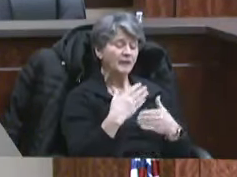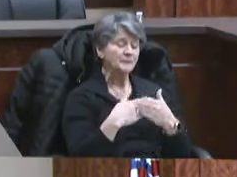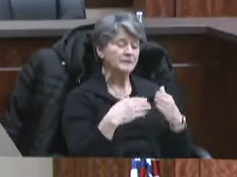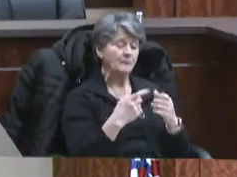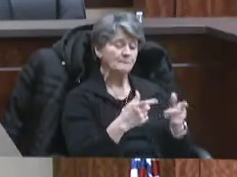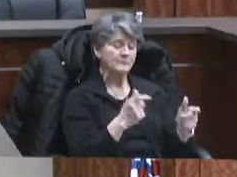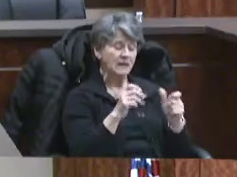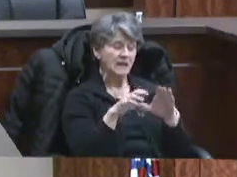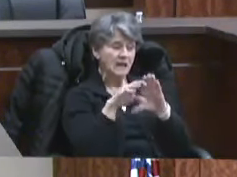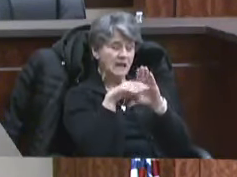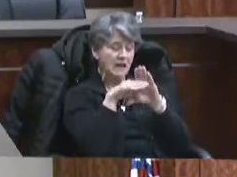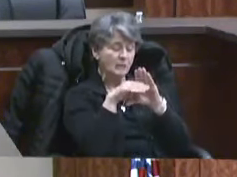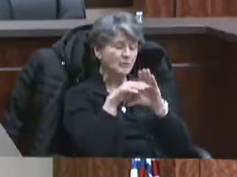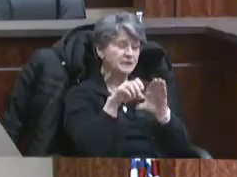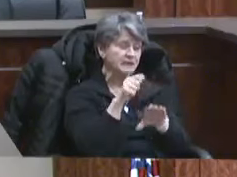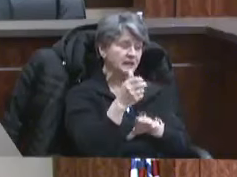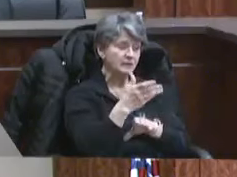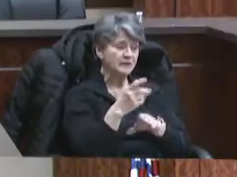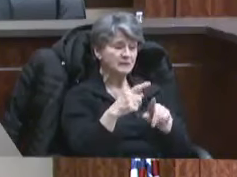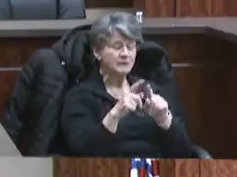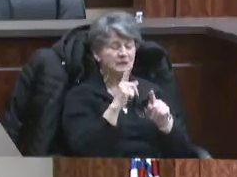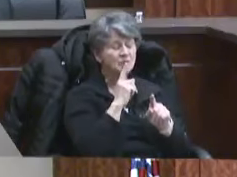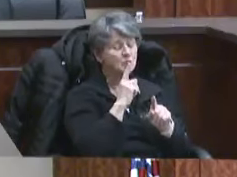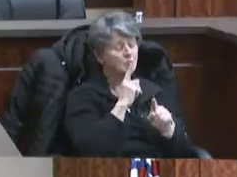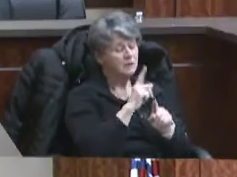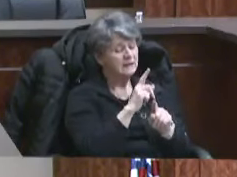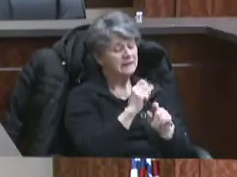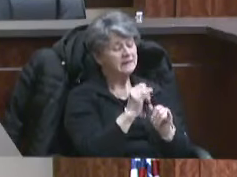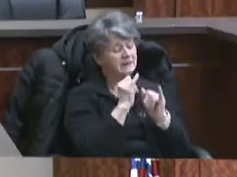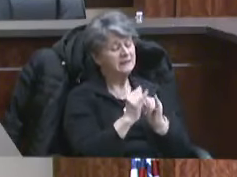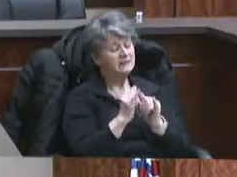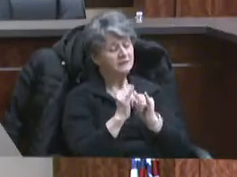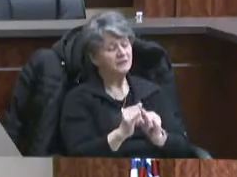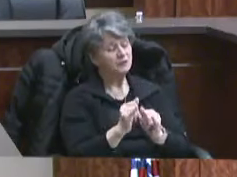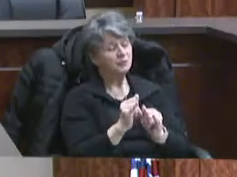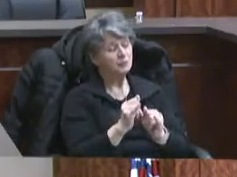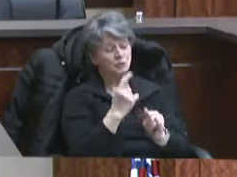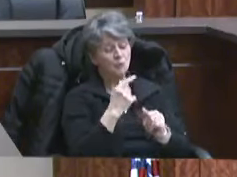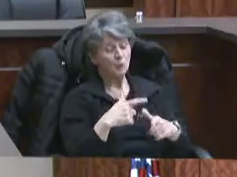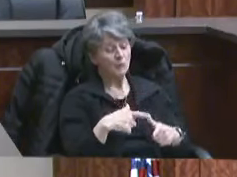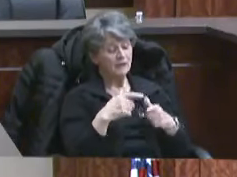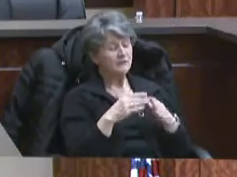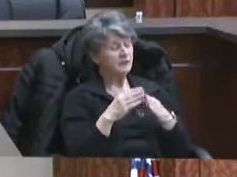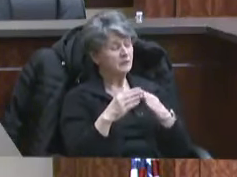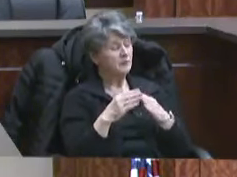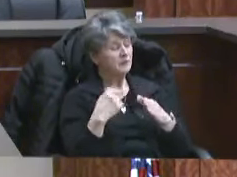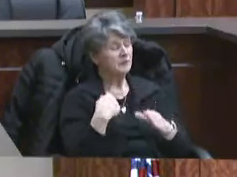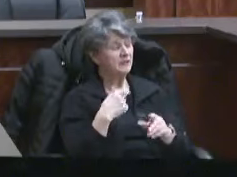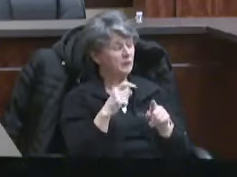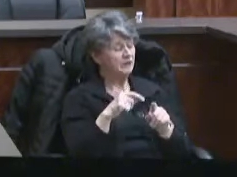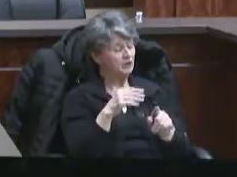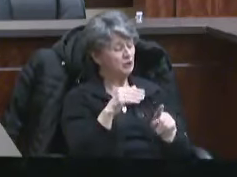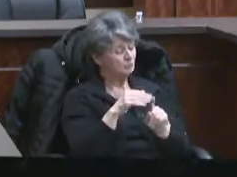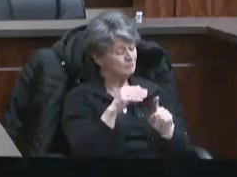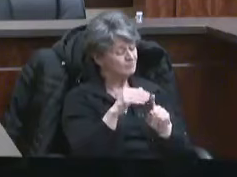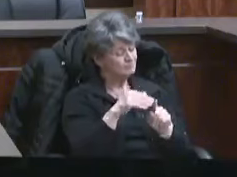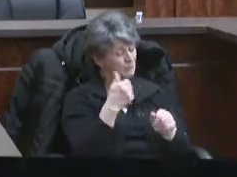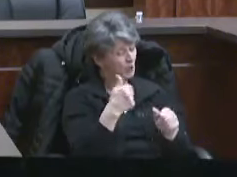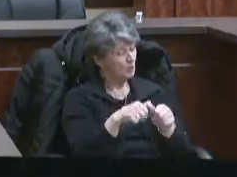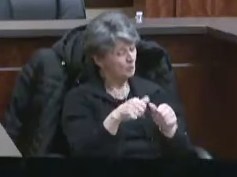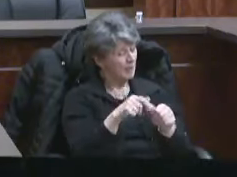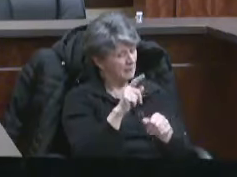But it really is the individuals that live in the community that we need to remind. And in some cases, you're